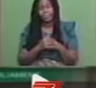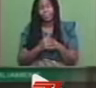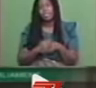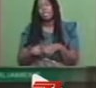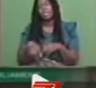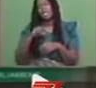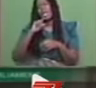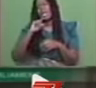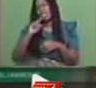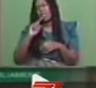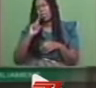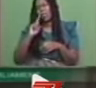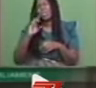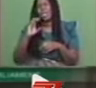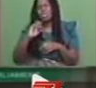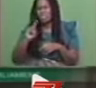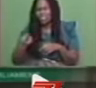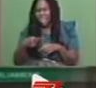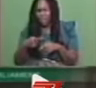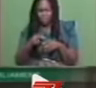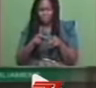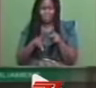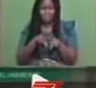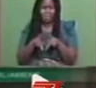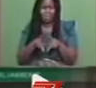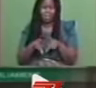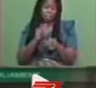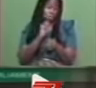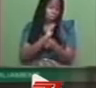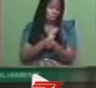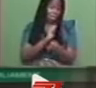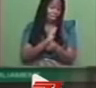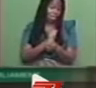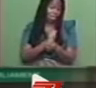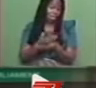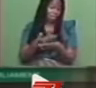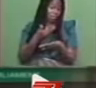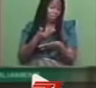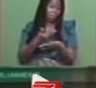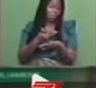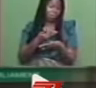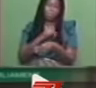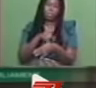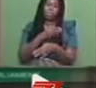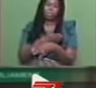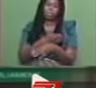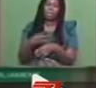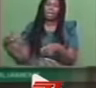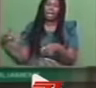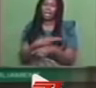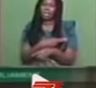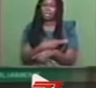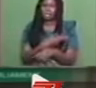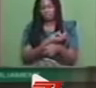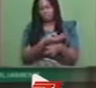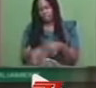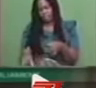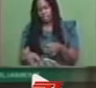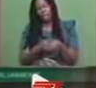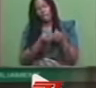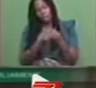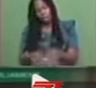lost their jobs, the minister says with a straight face, the unemployment rate is